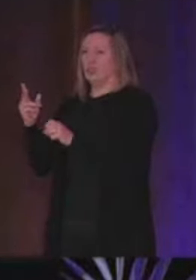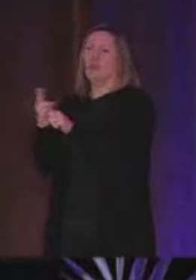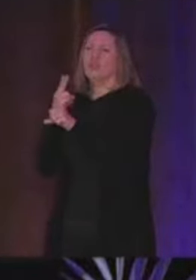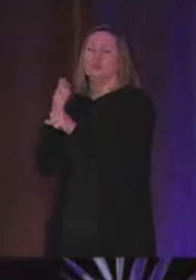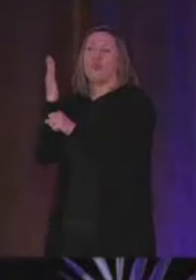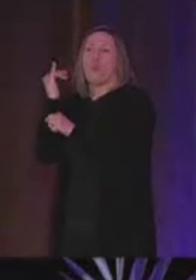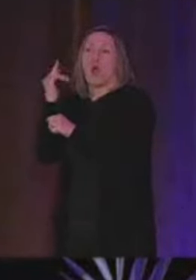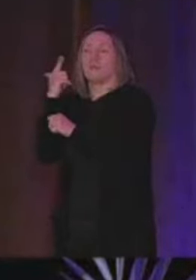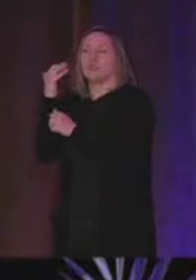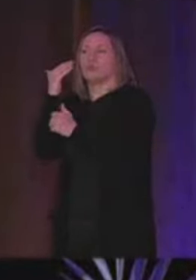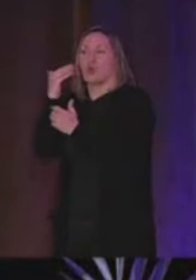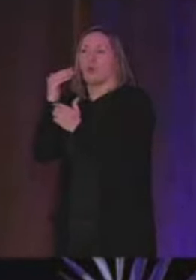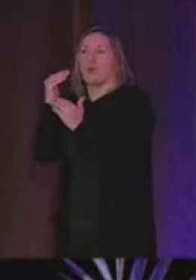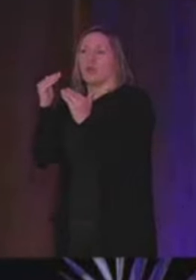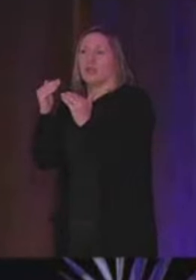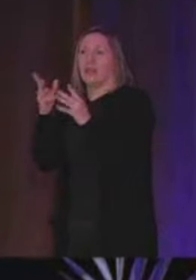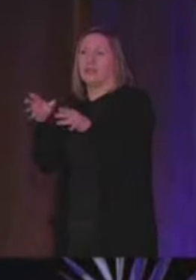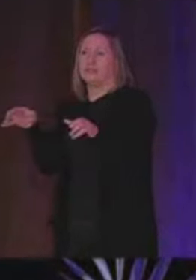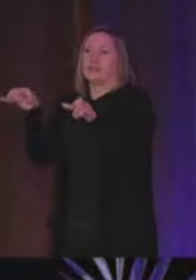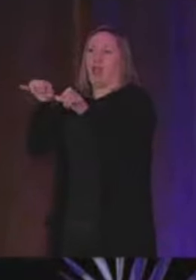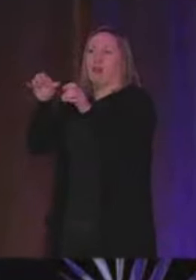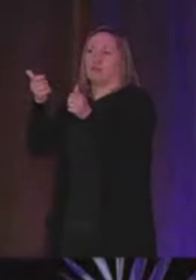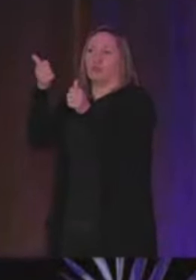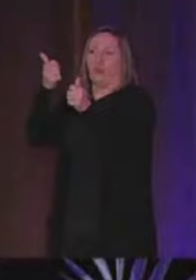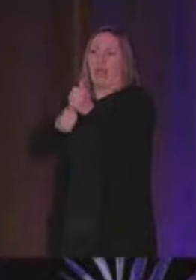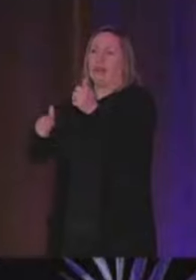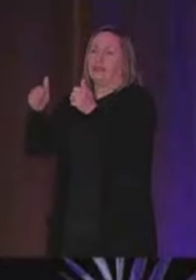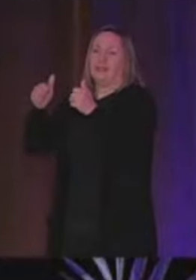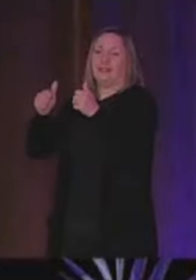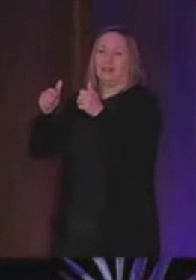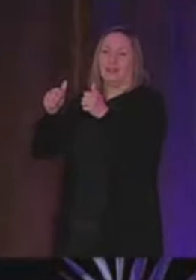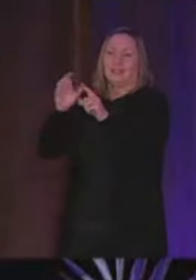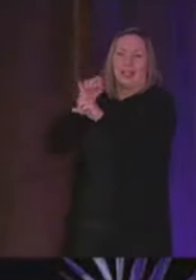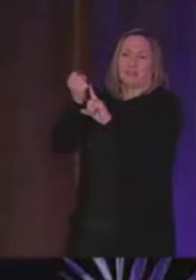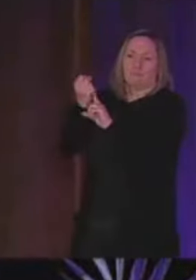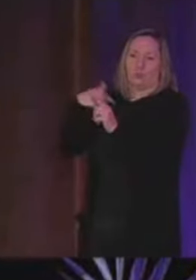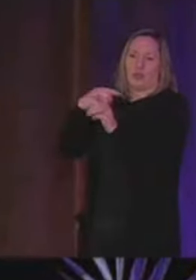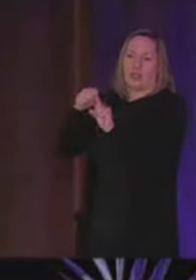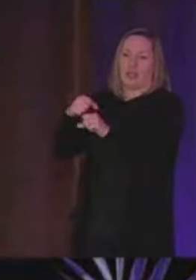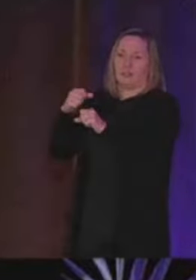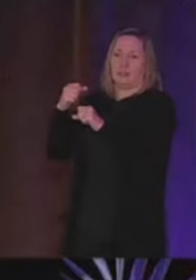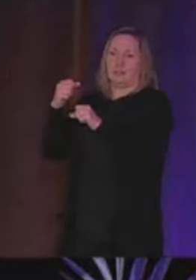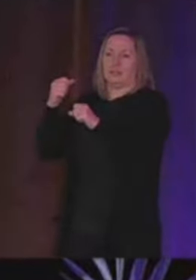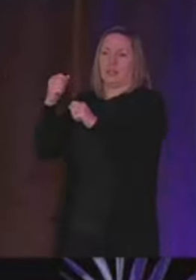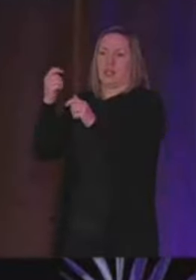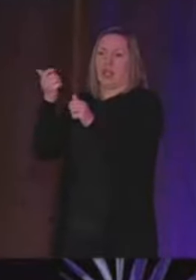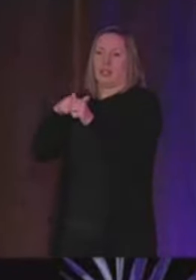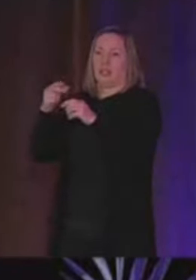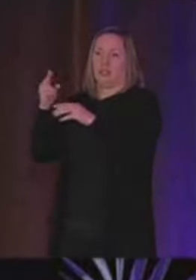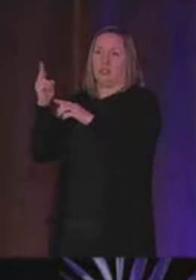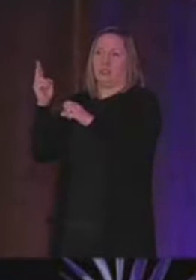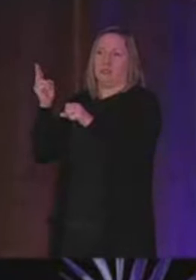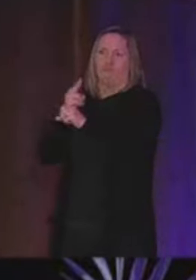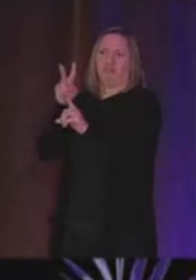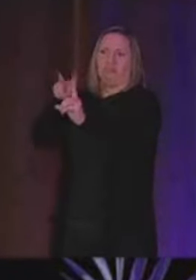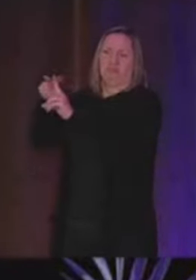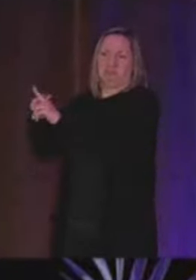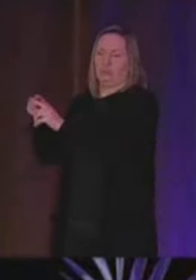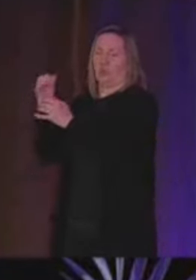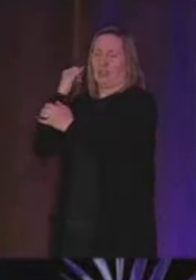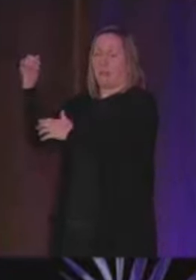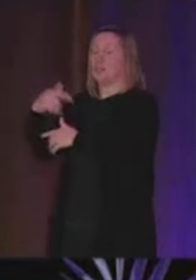we know it can scale up to any use case we can imagine. It's one of the most battle-tested libraries out there.